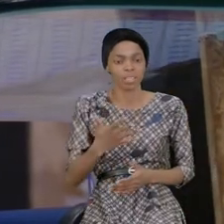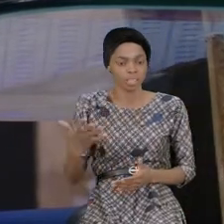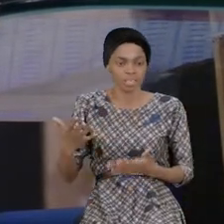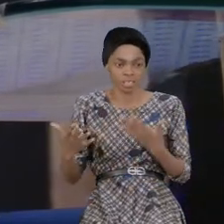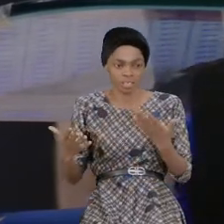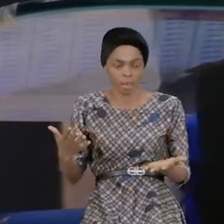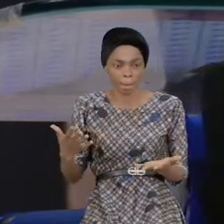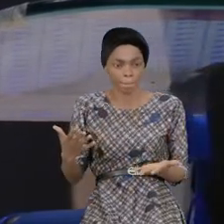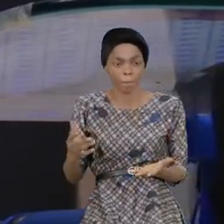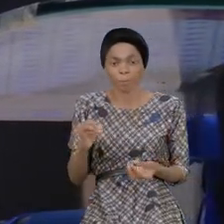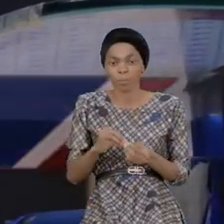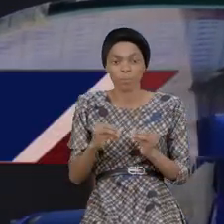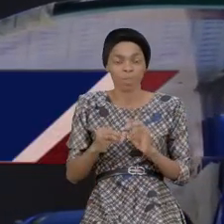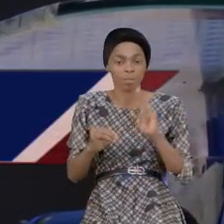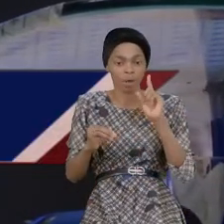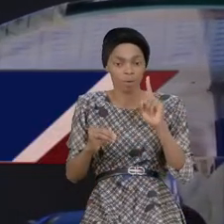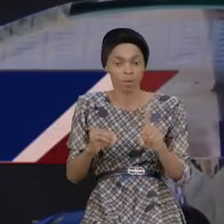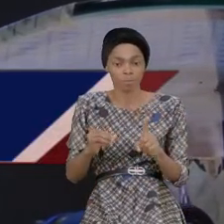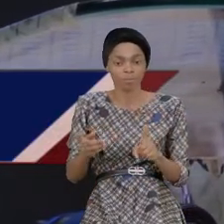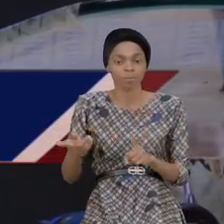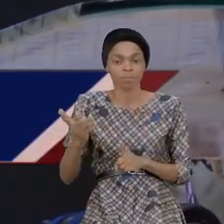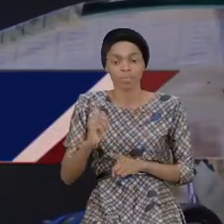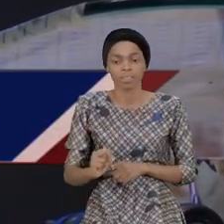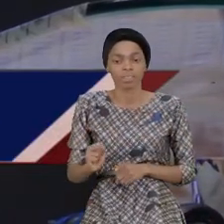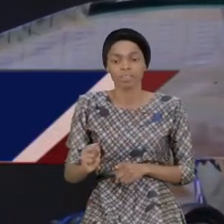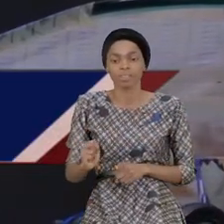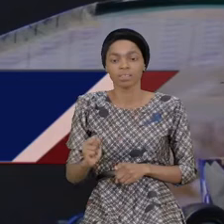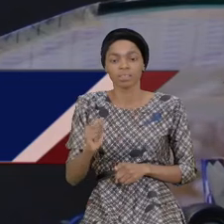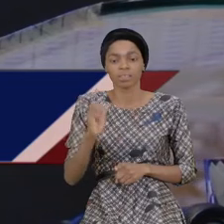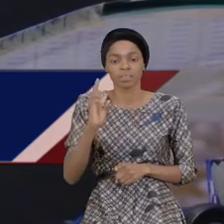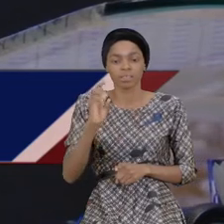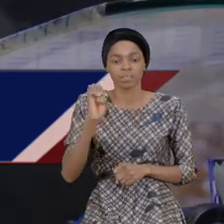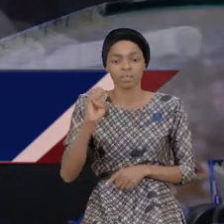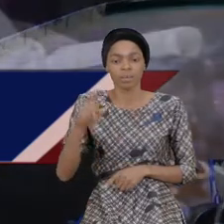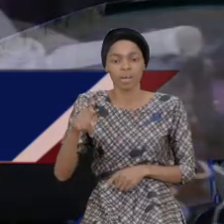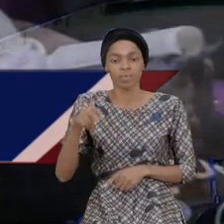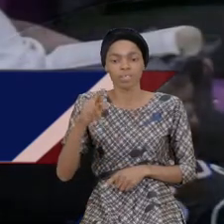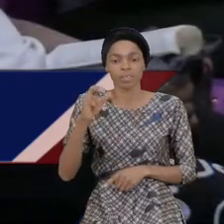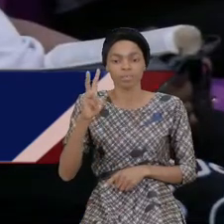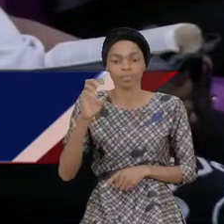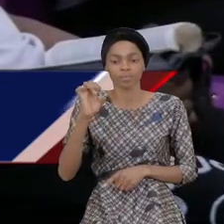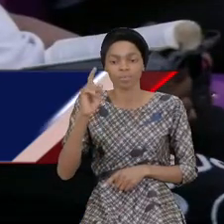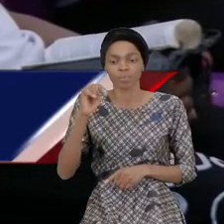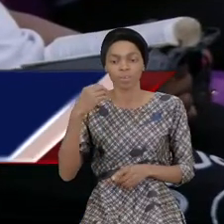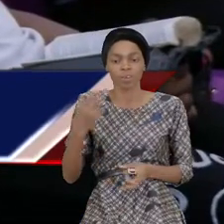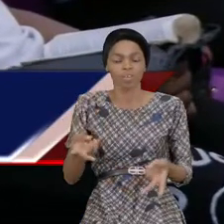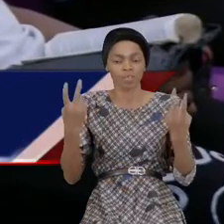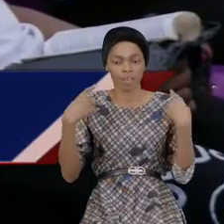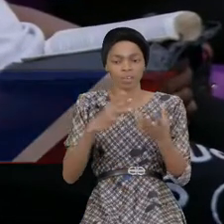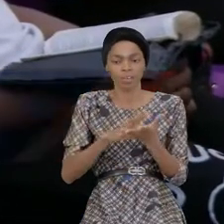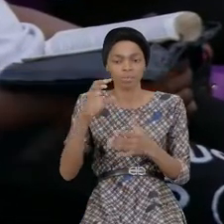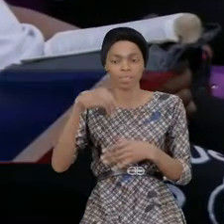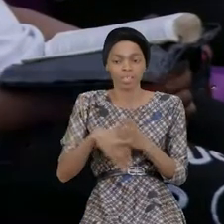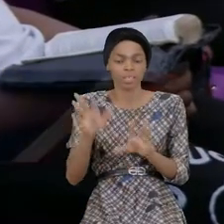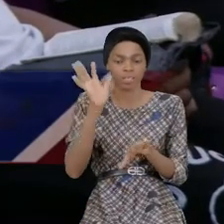the depravity of vain glory in hypocrites. Number two, the declare